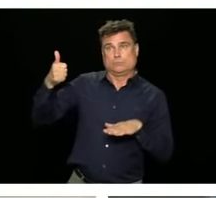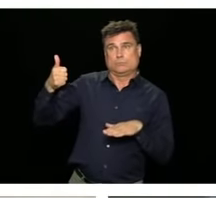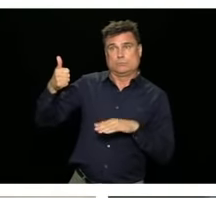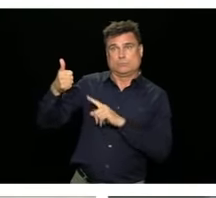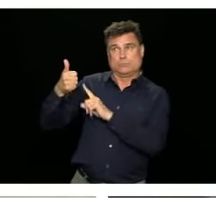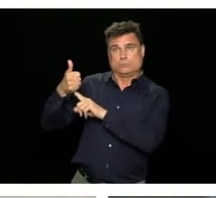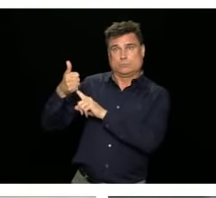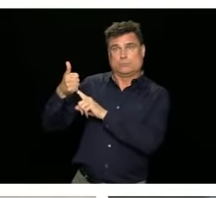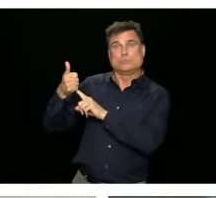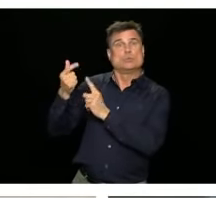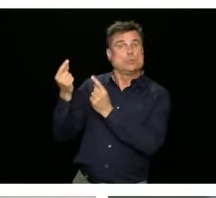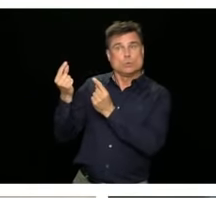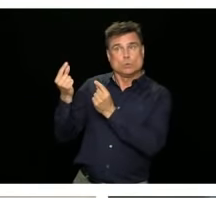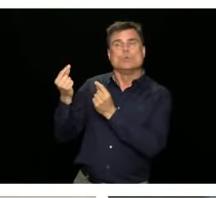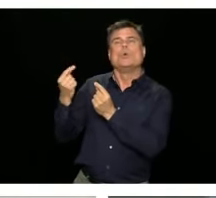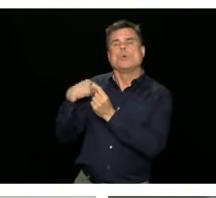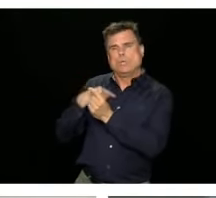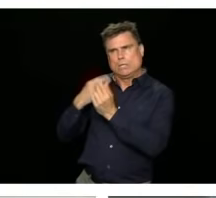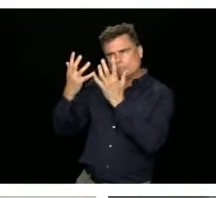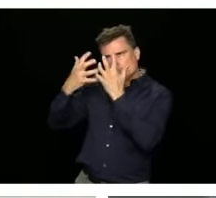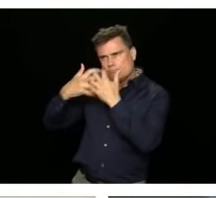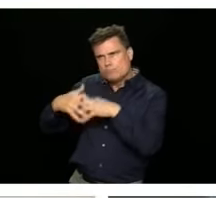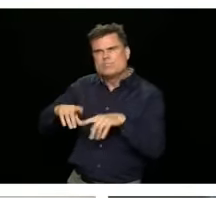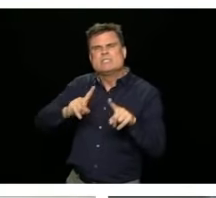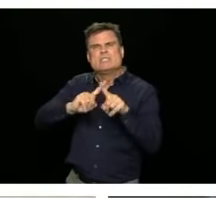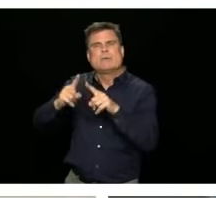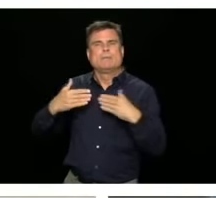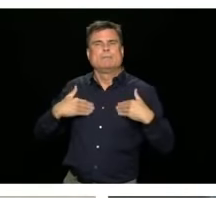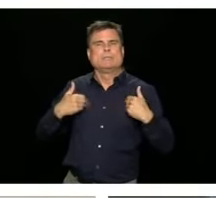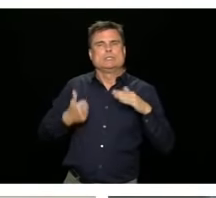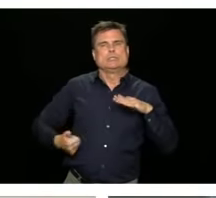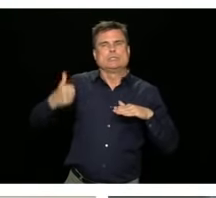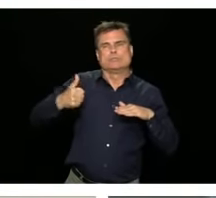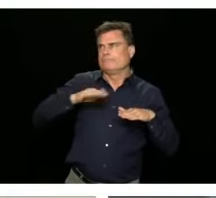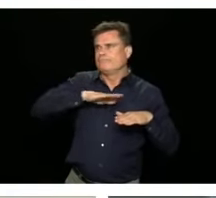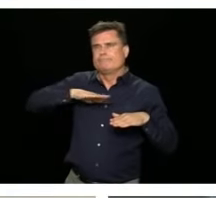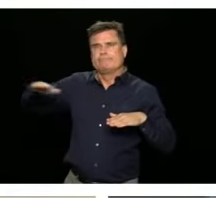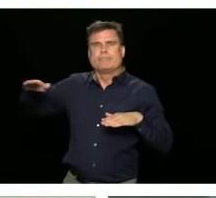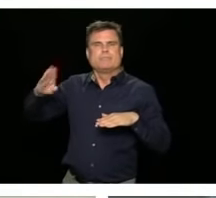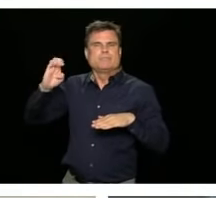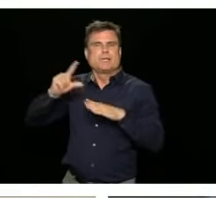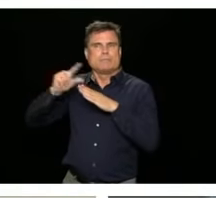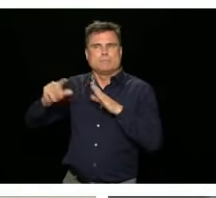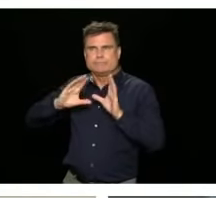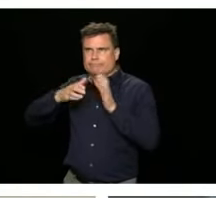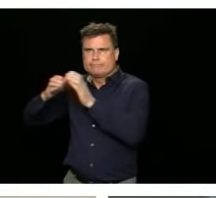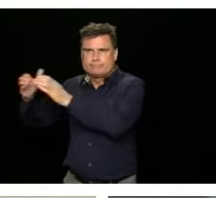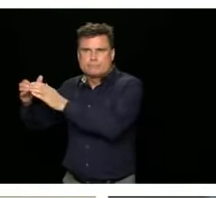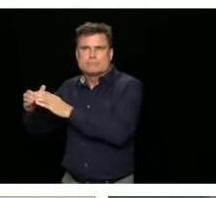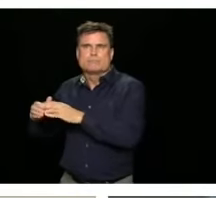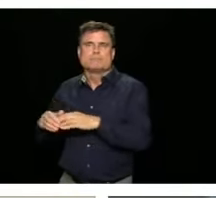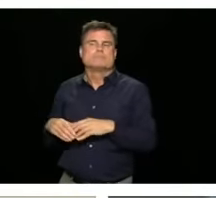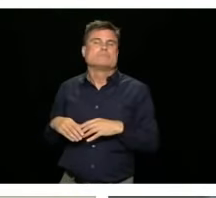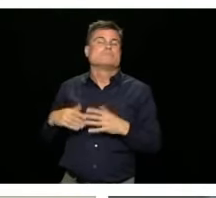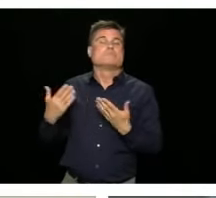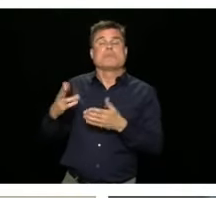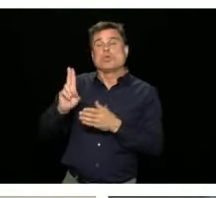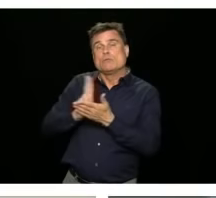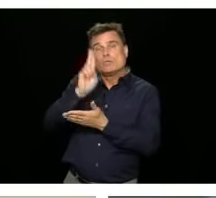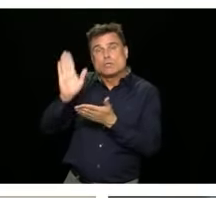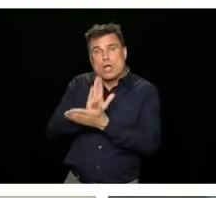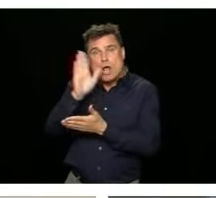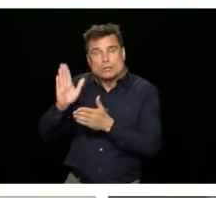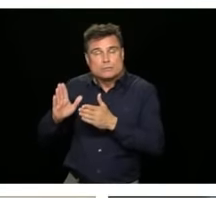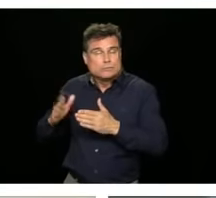and K-12, but with social poverty as well as public safety. This topic is not just within